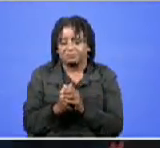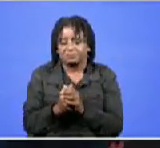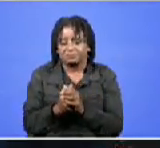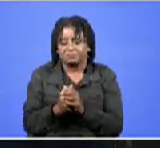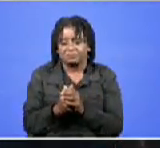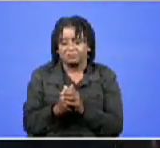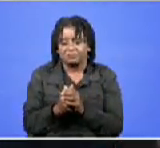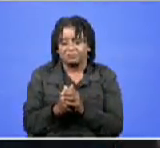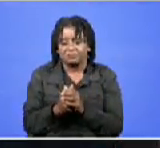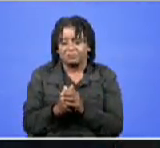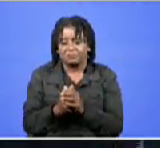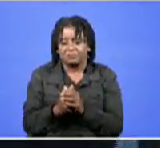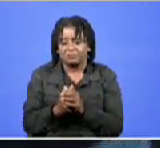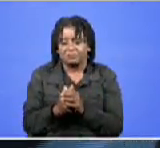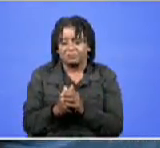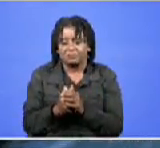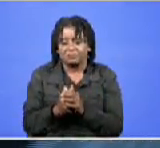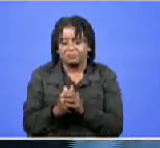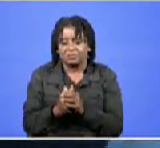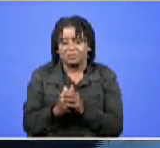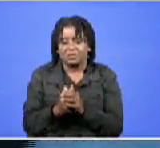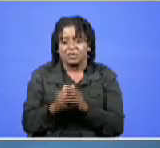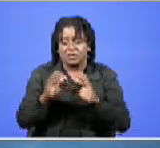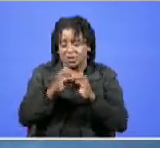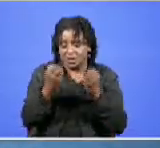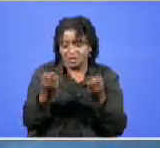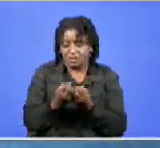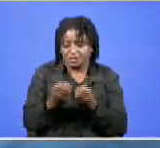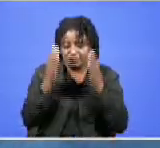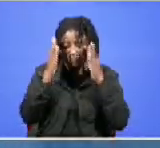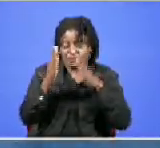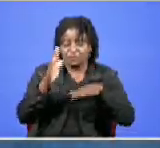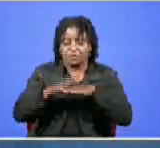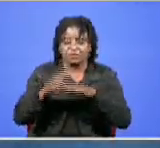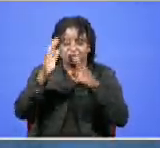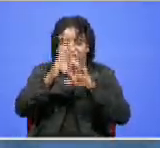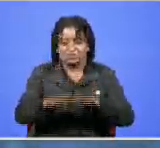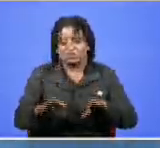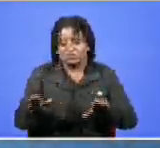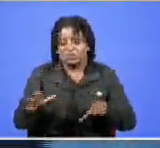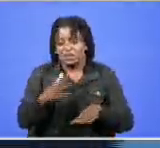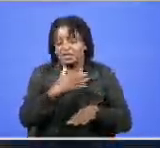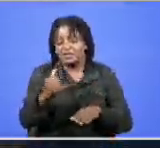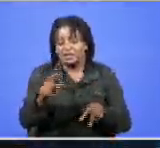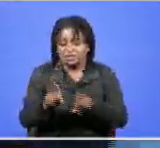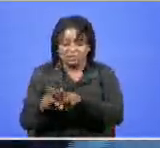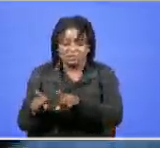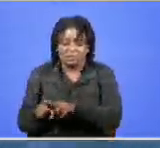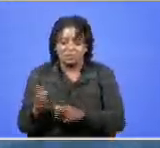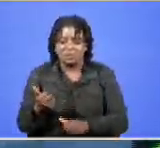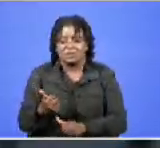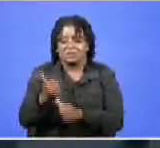Well, Gorville says not only does the organization target children, they assist parents who are in need of counsel.